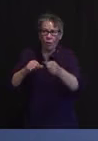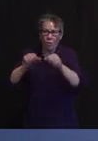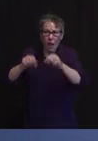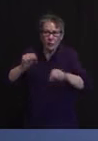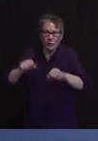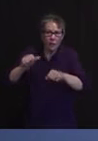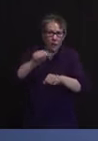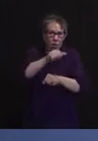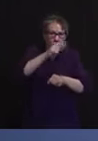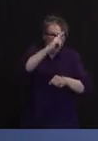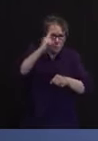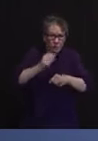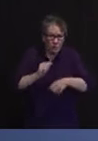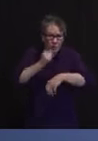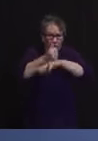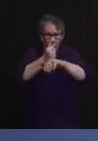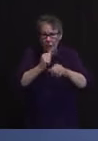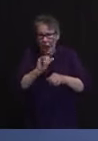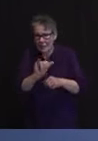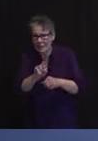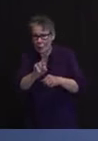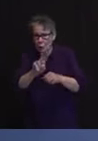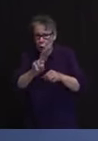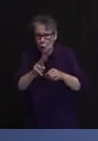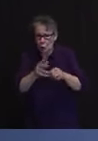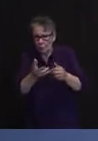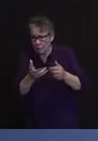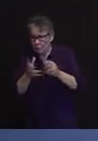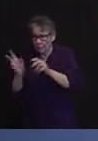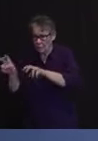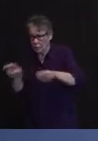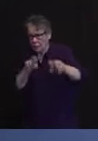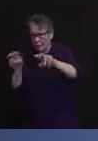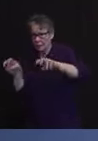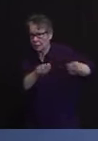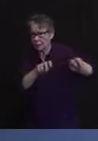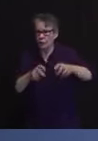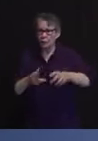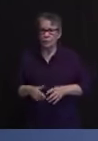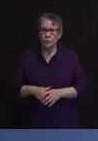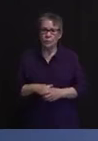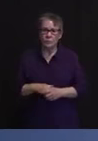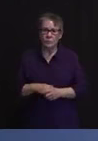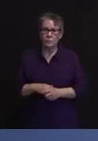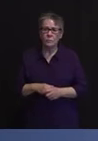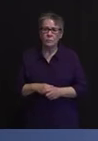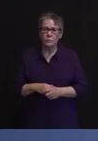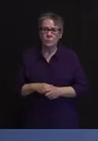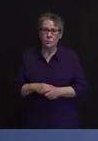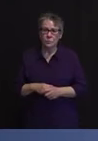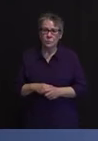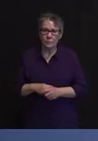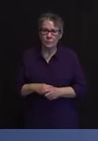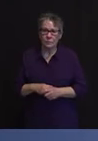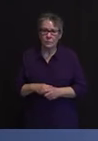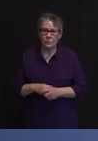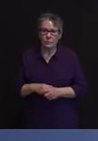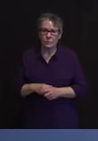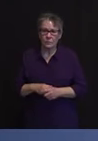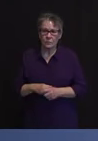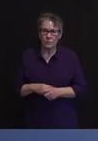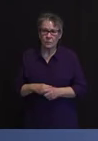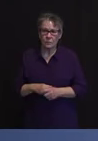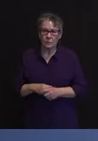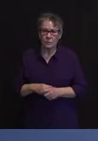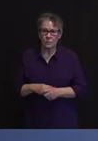100 nursing home beds in northern region and another 100 in the central region for individuals awaiting nursing home